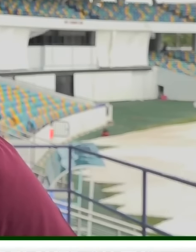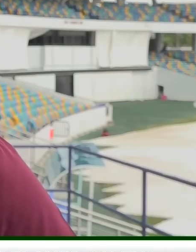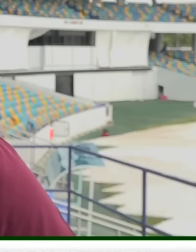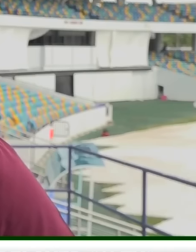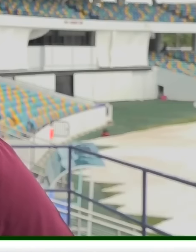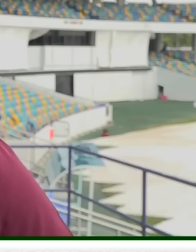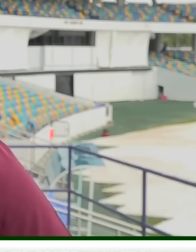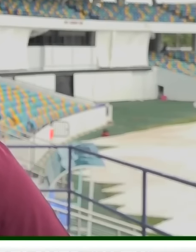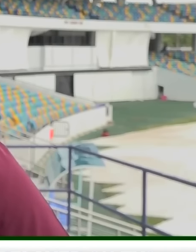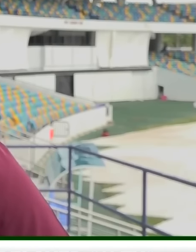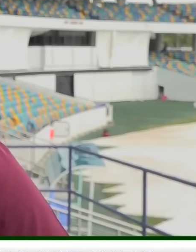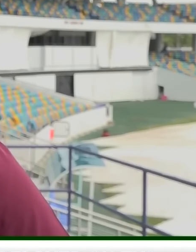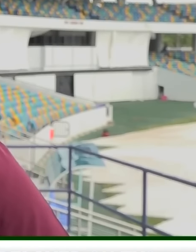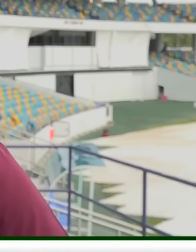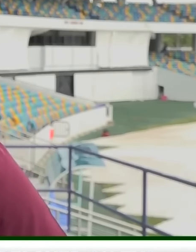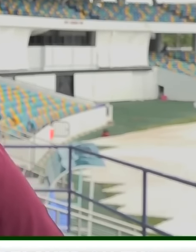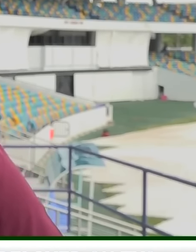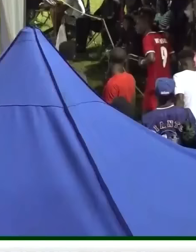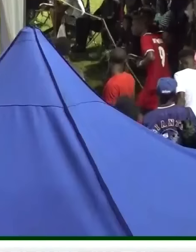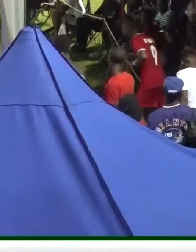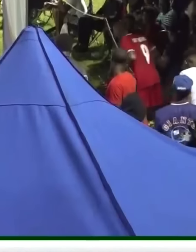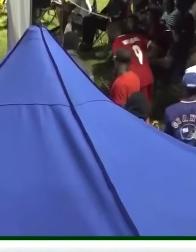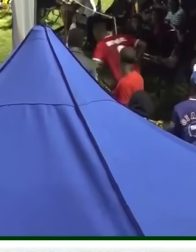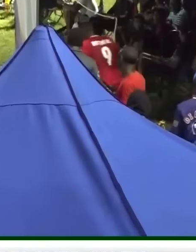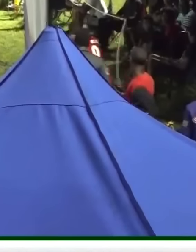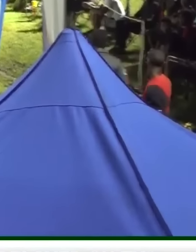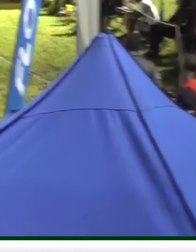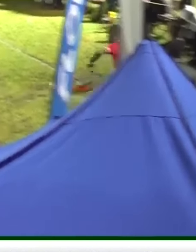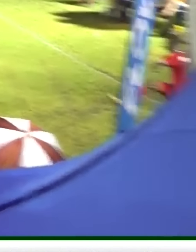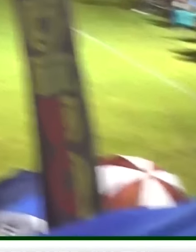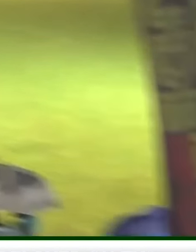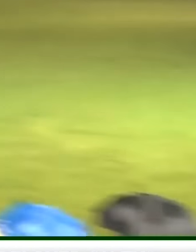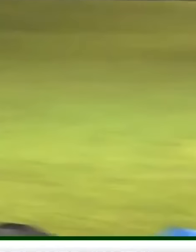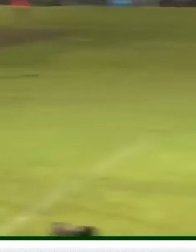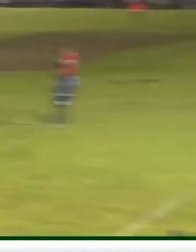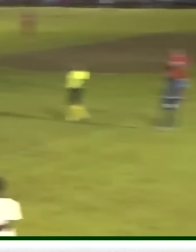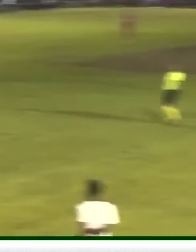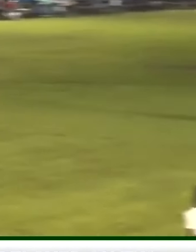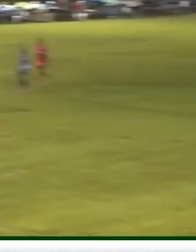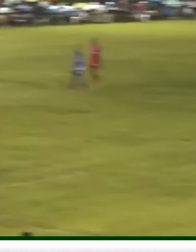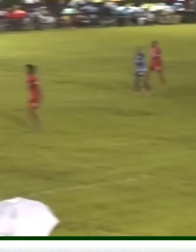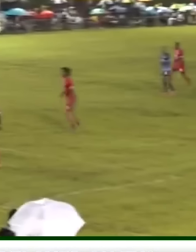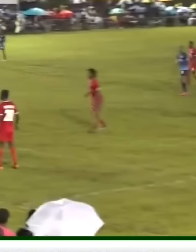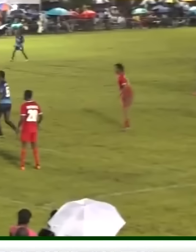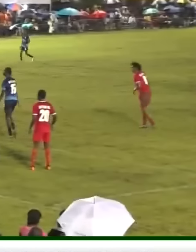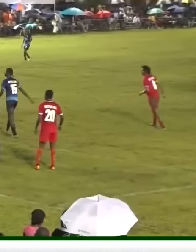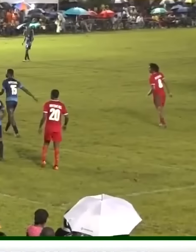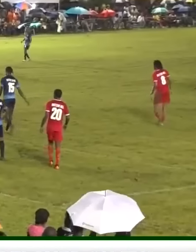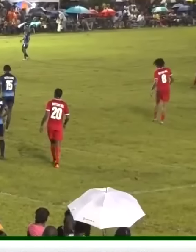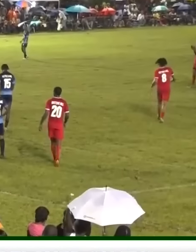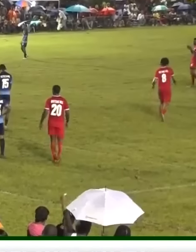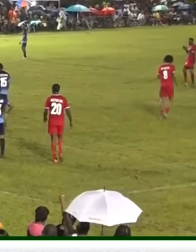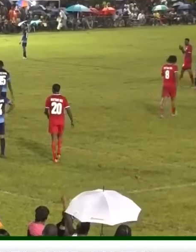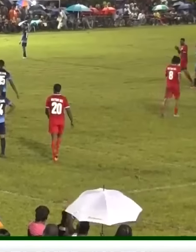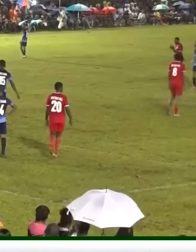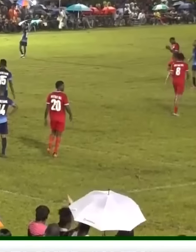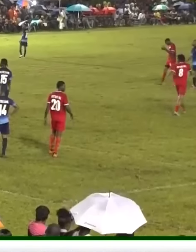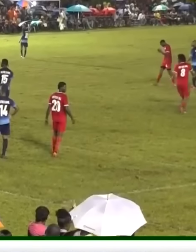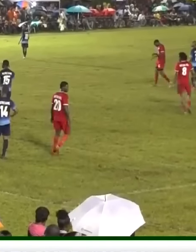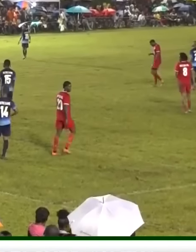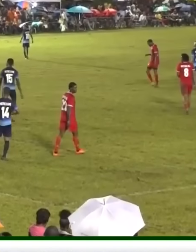in that finals on the Independence Day. And while experience may be on their side, the Bridenstill camp will not be sleeping on their